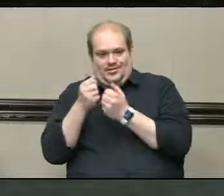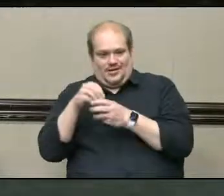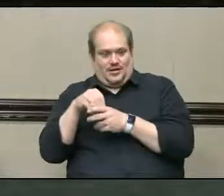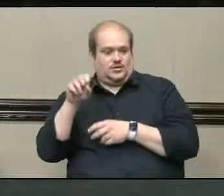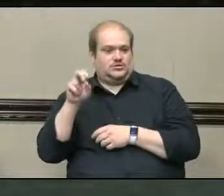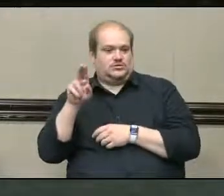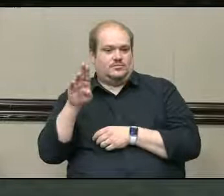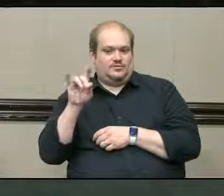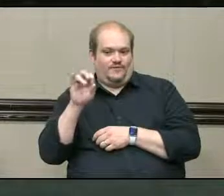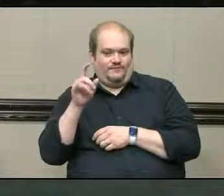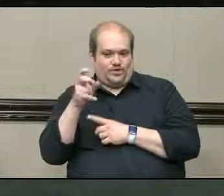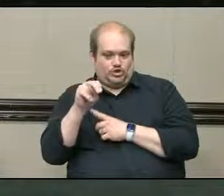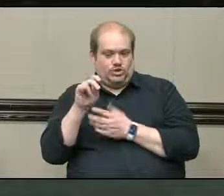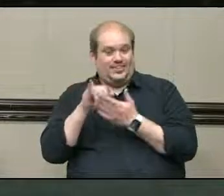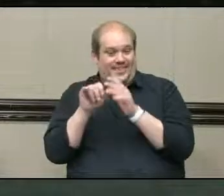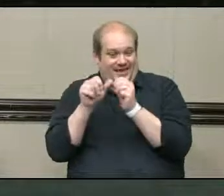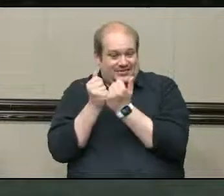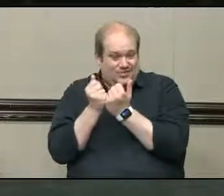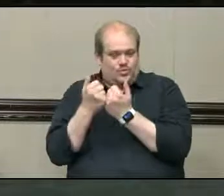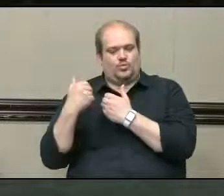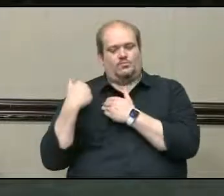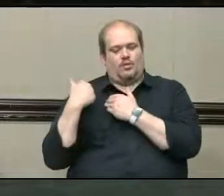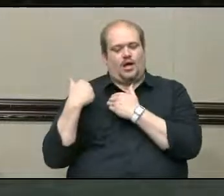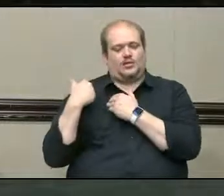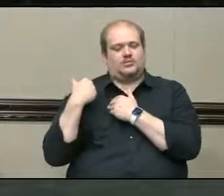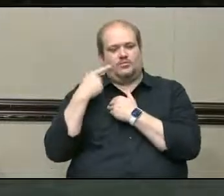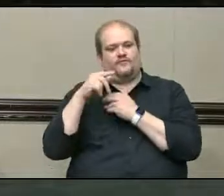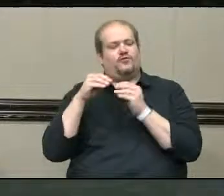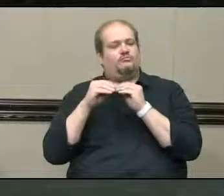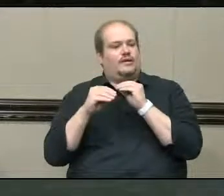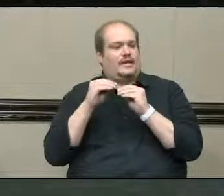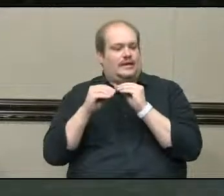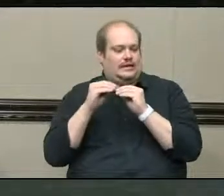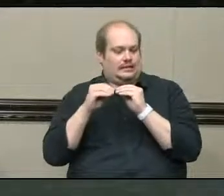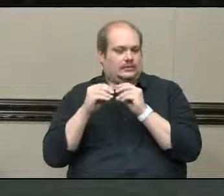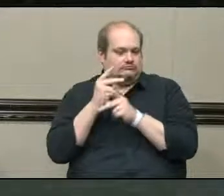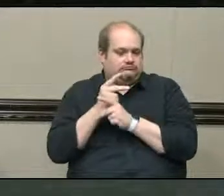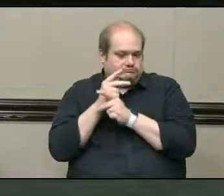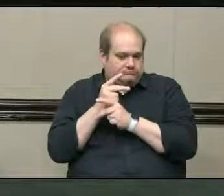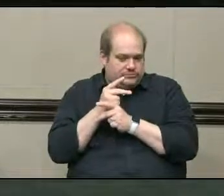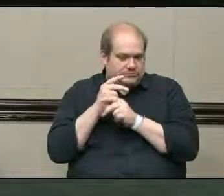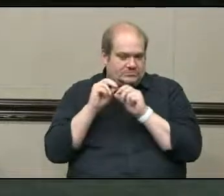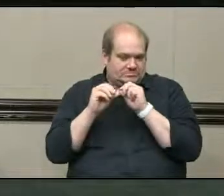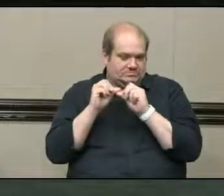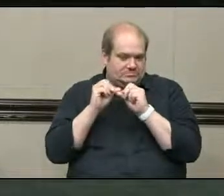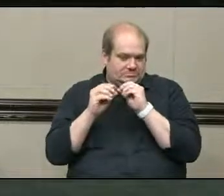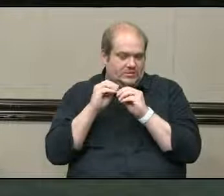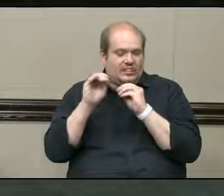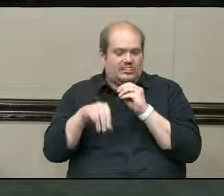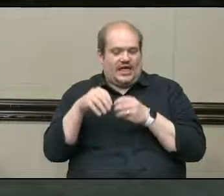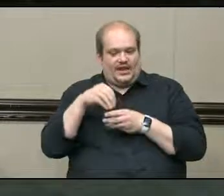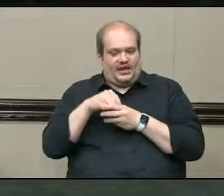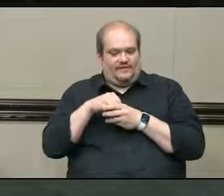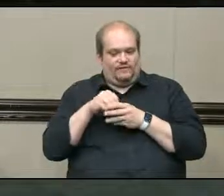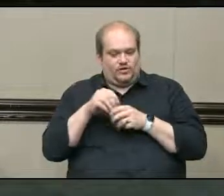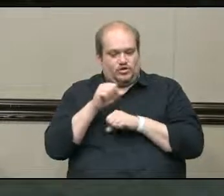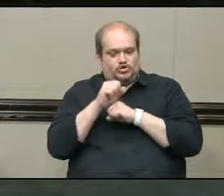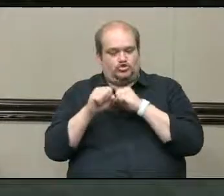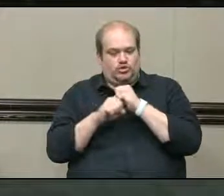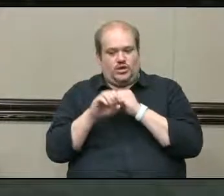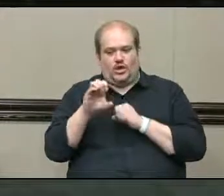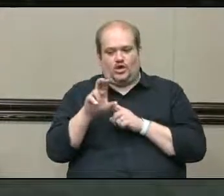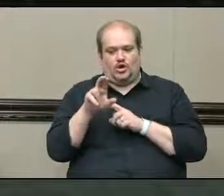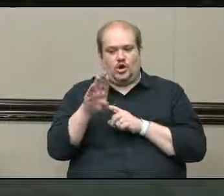subdivision, and that association is responsible for the maintenance and upkeep of that infrastructure. Street,